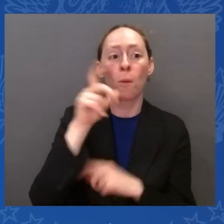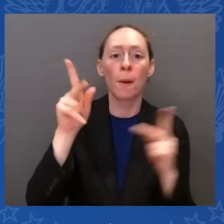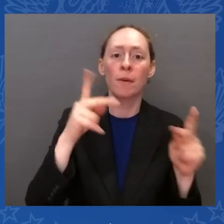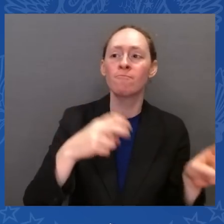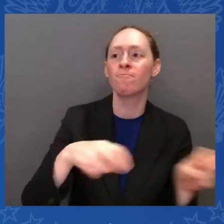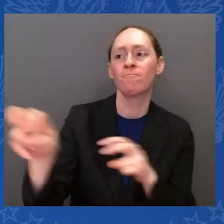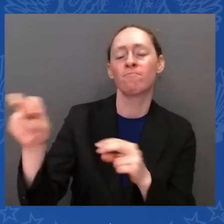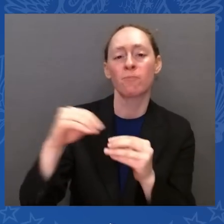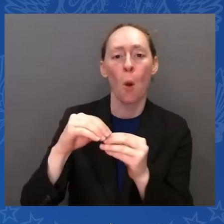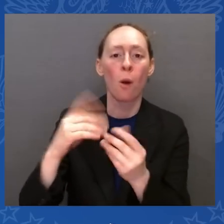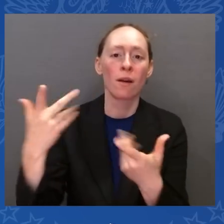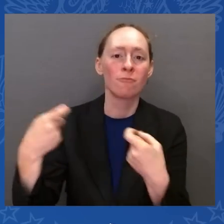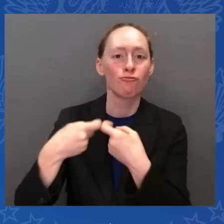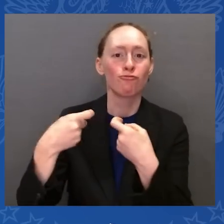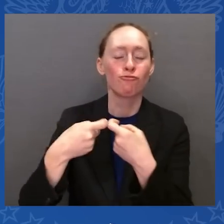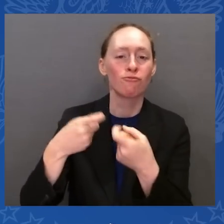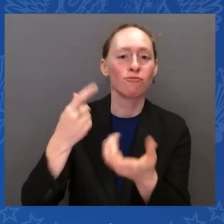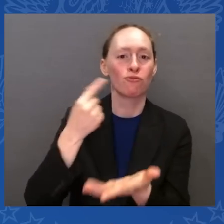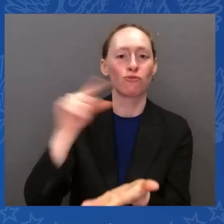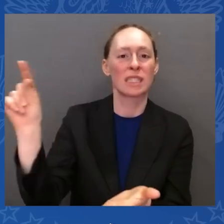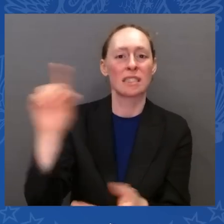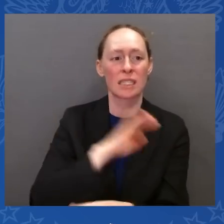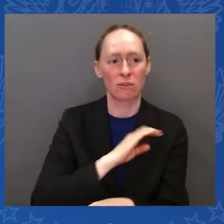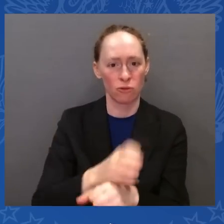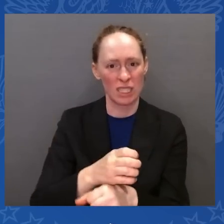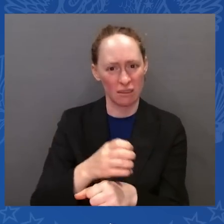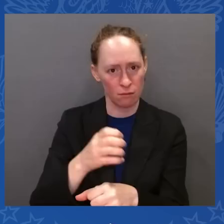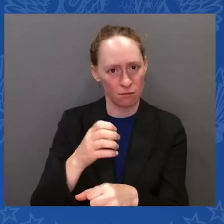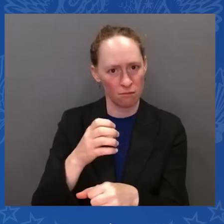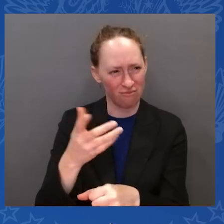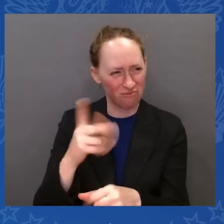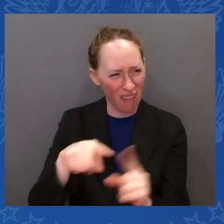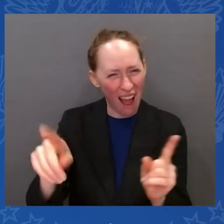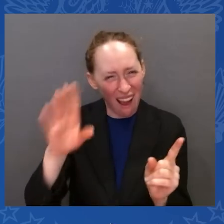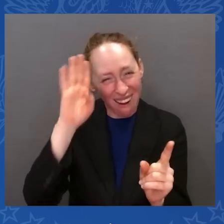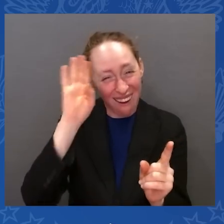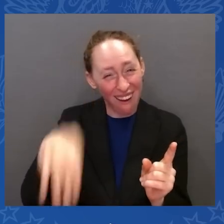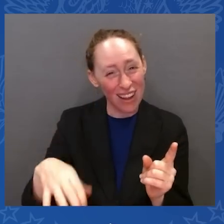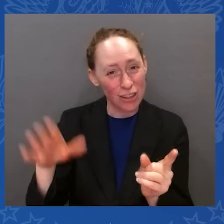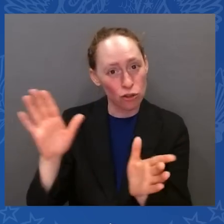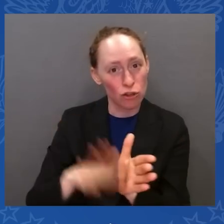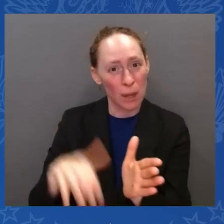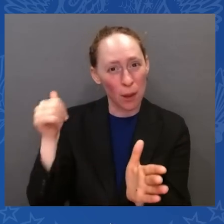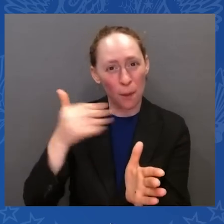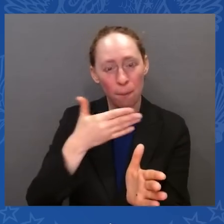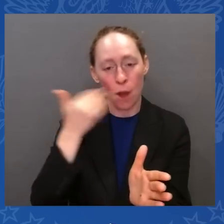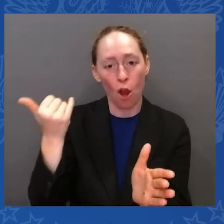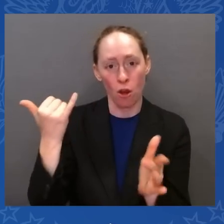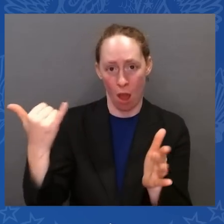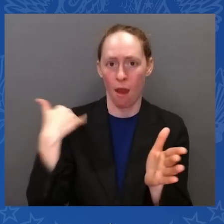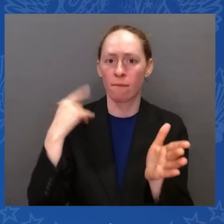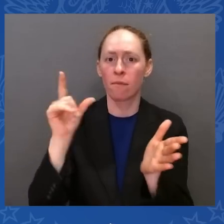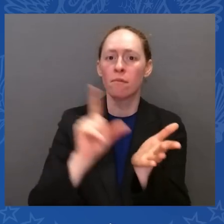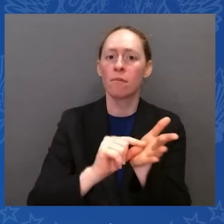who are moving to renewable energy. And that by getting rid of those tax breaks, we can